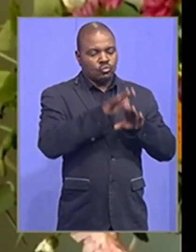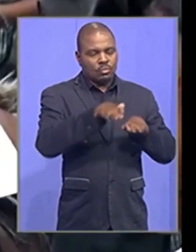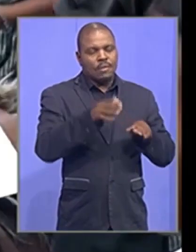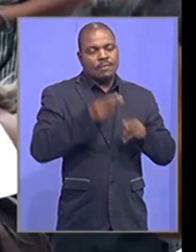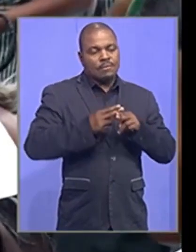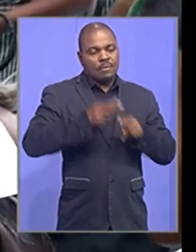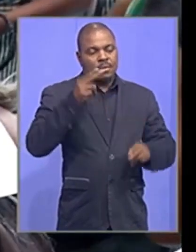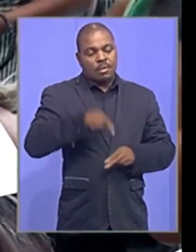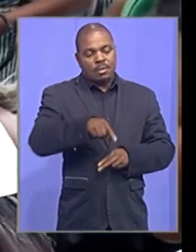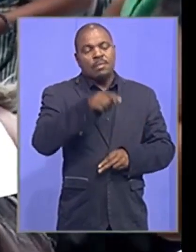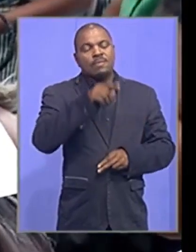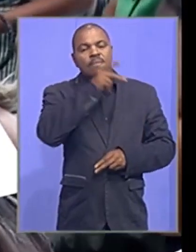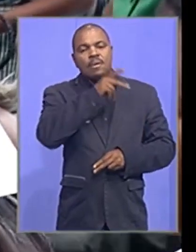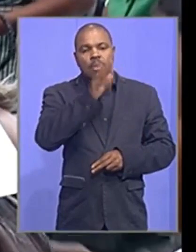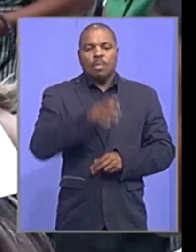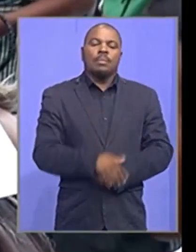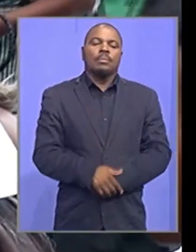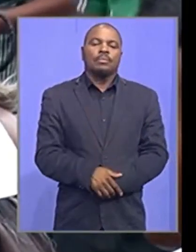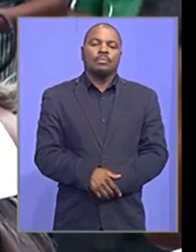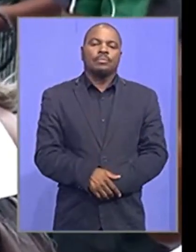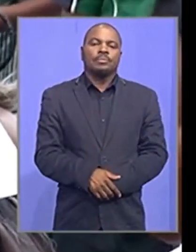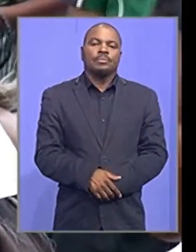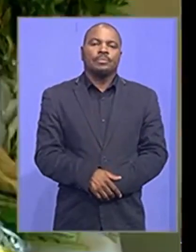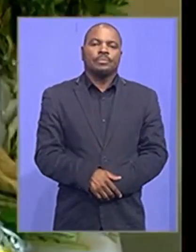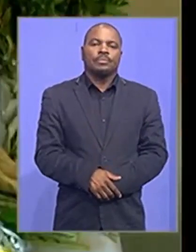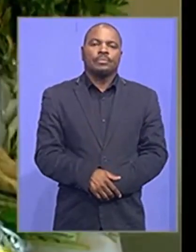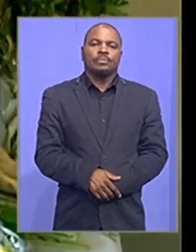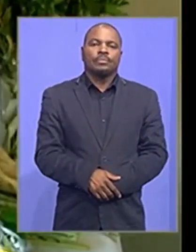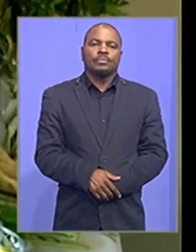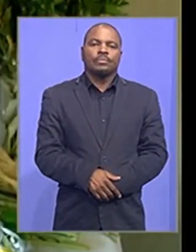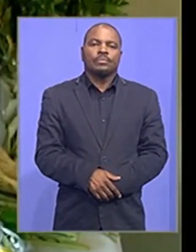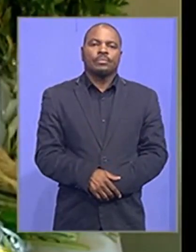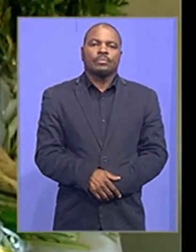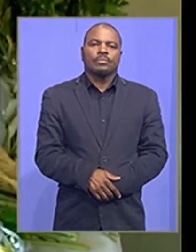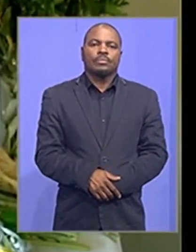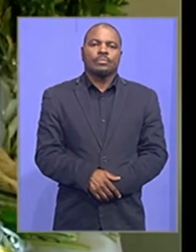hae ba o qetela ka Labohlano. Makgala Masiteng, SABC News.